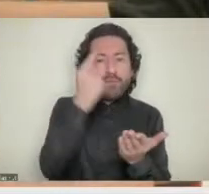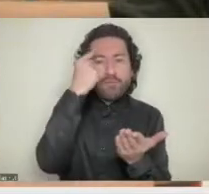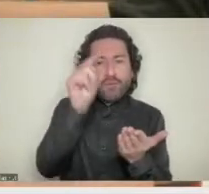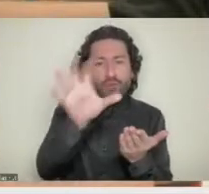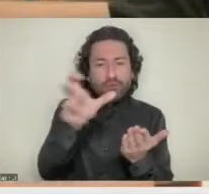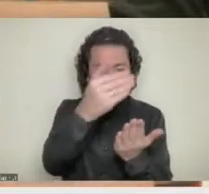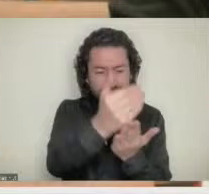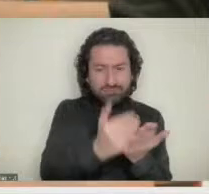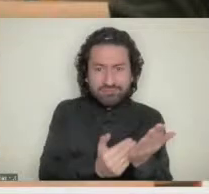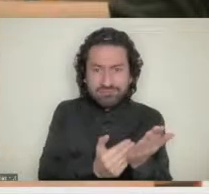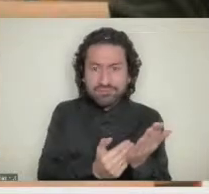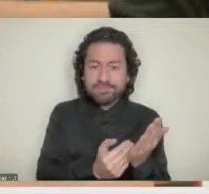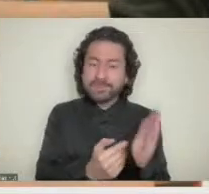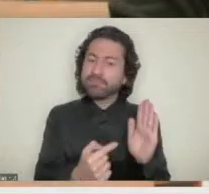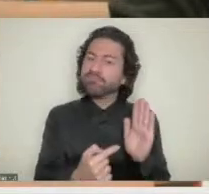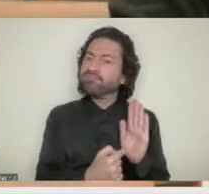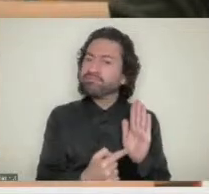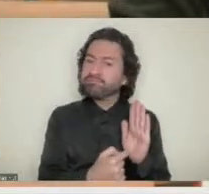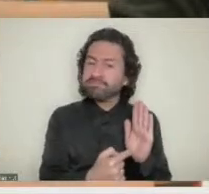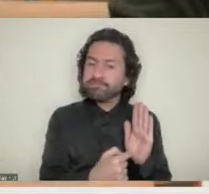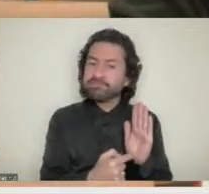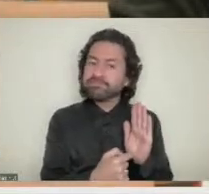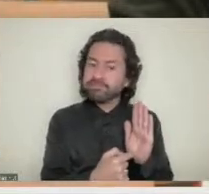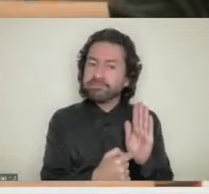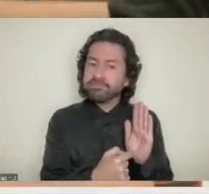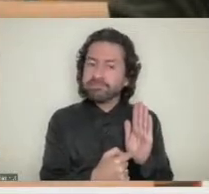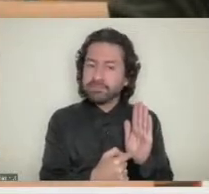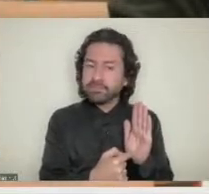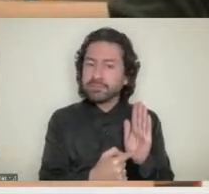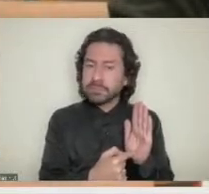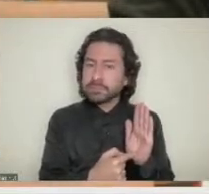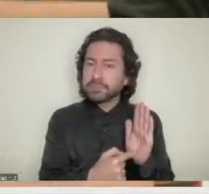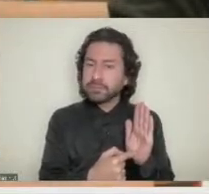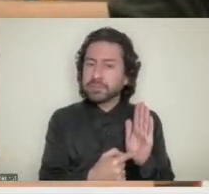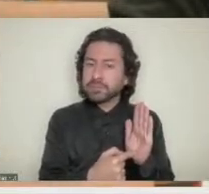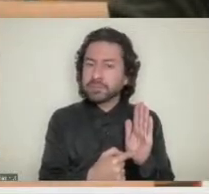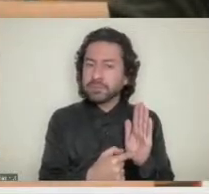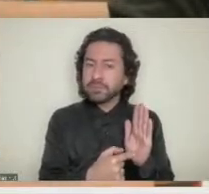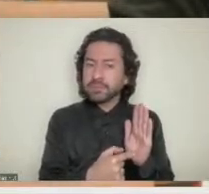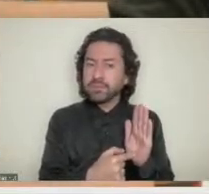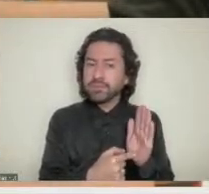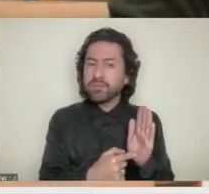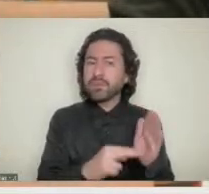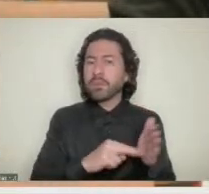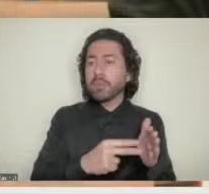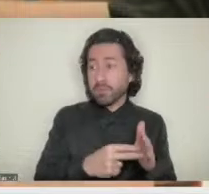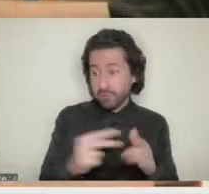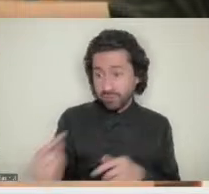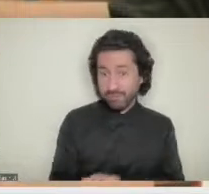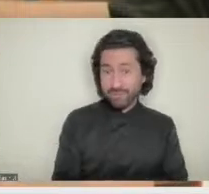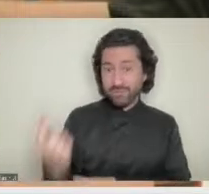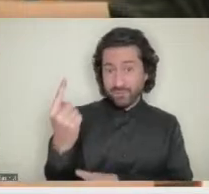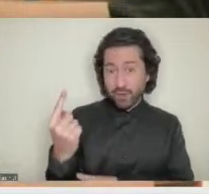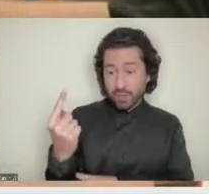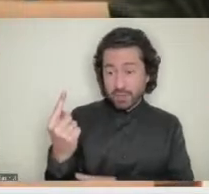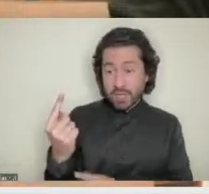will, for the region, clearly in the end, need to be related to those